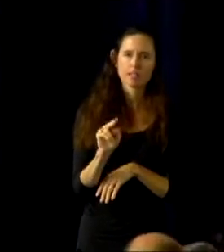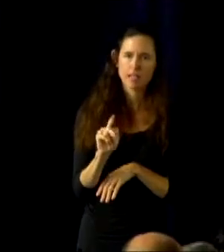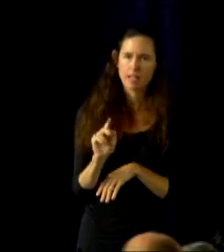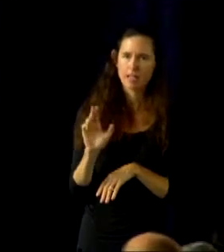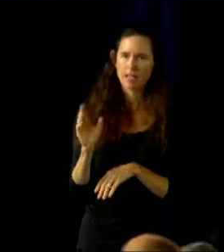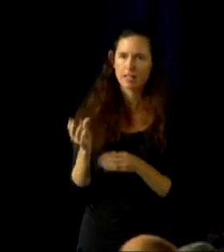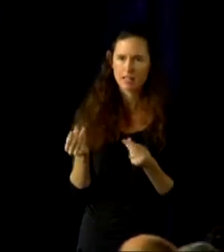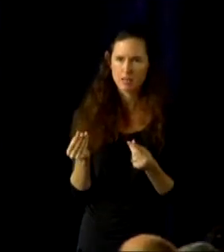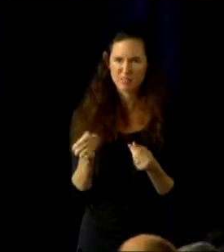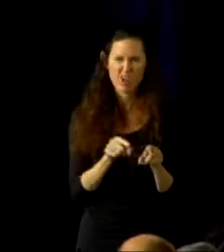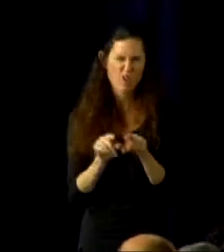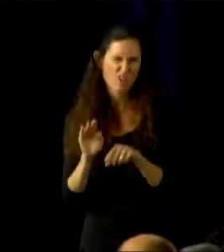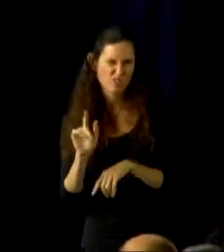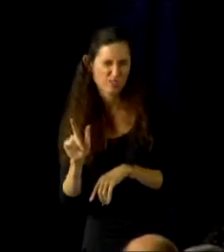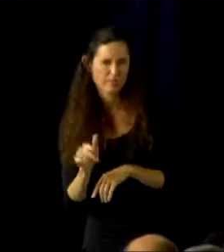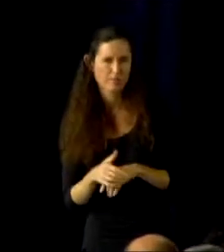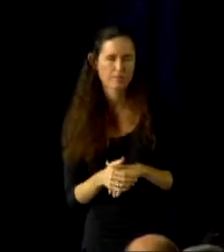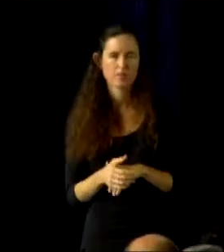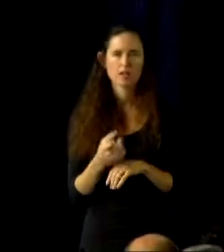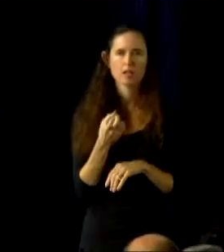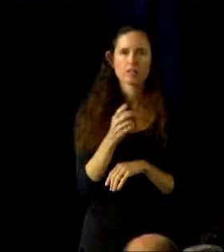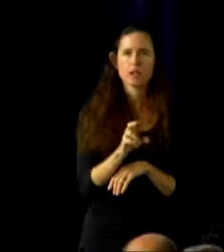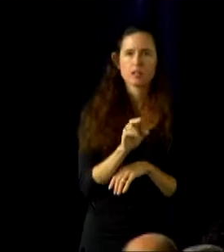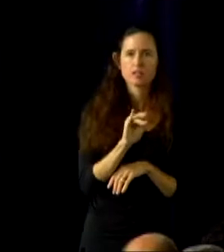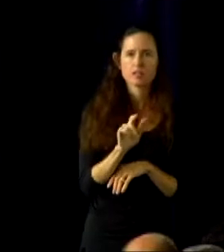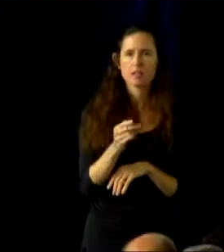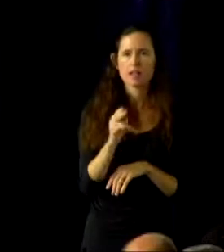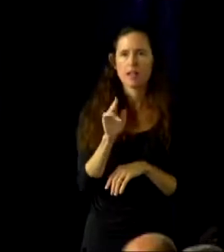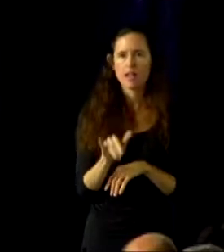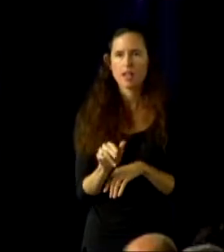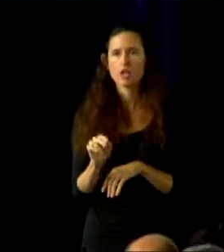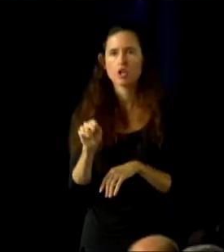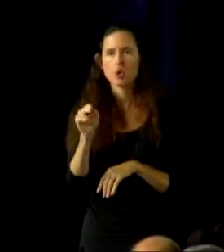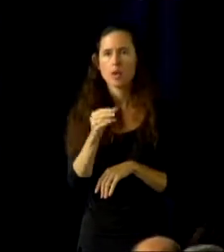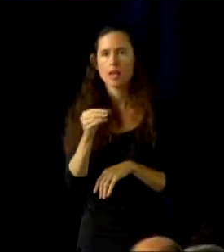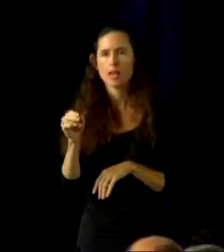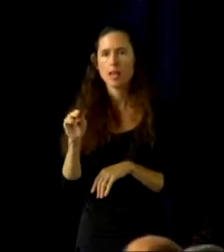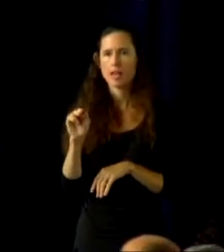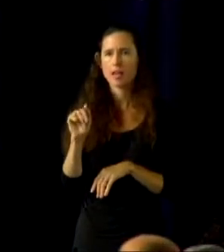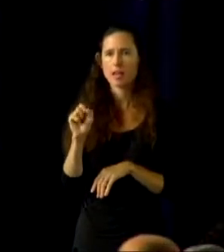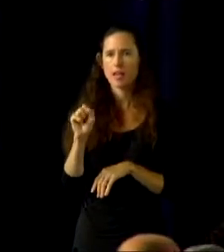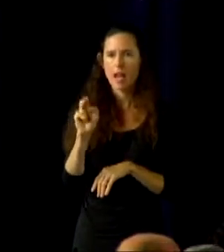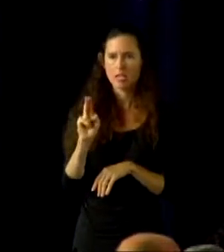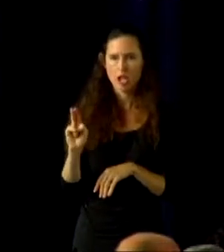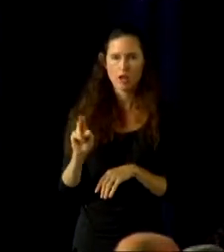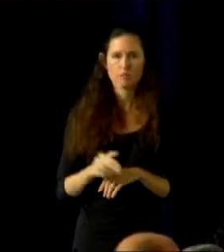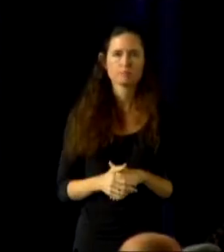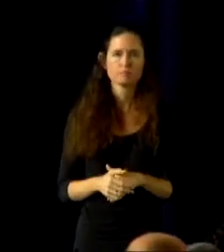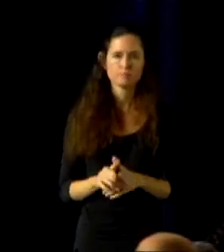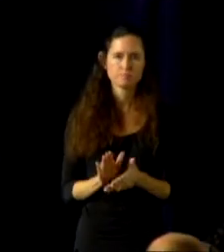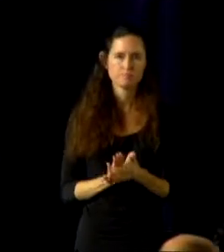And also Cecil. Dr. Neil Henning for North and Nassau. Neil.